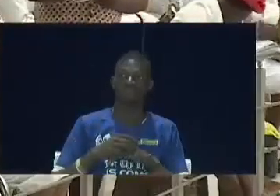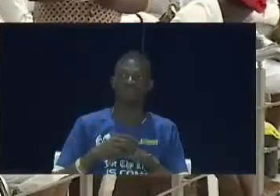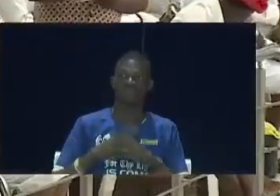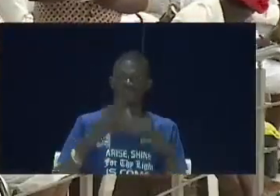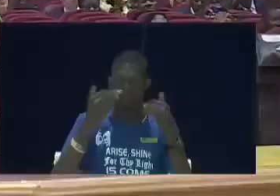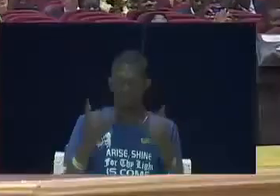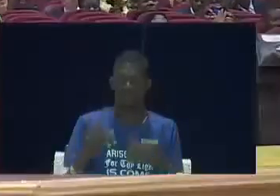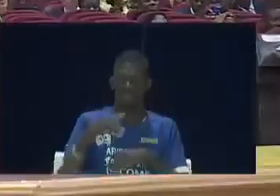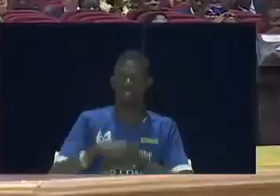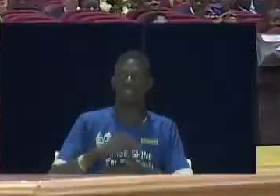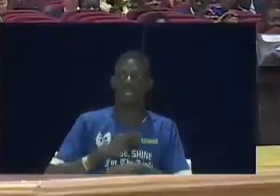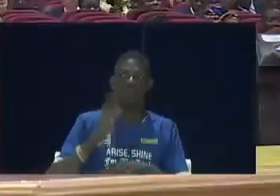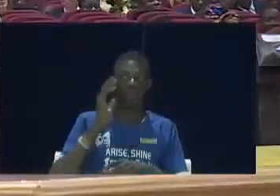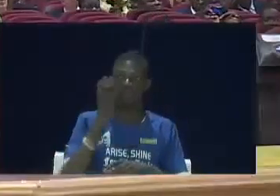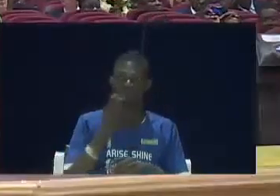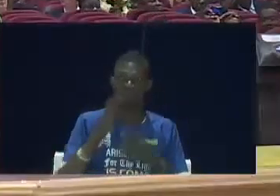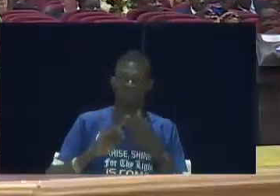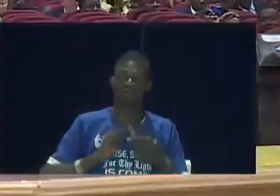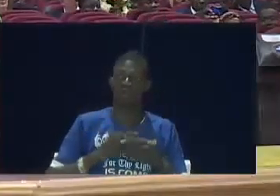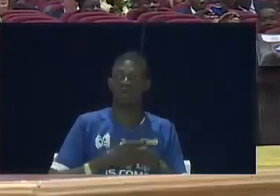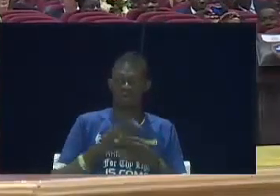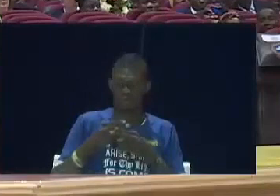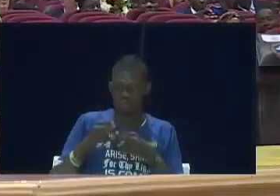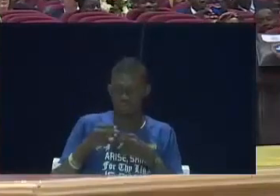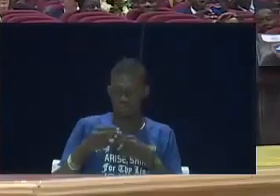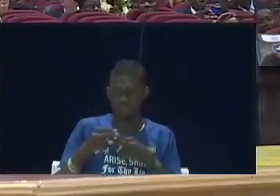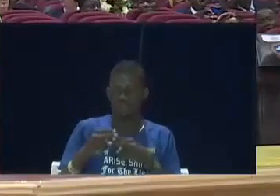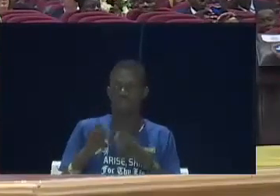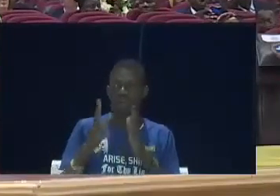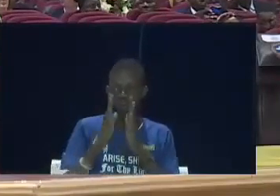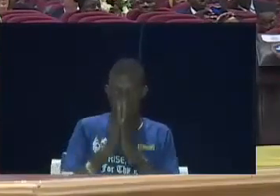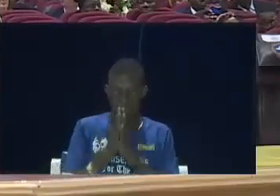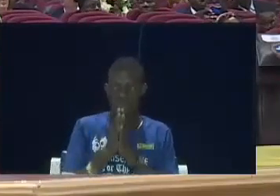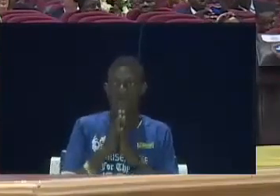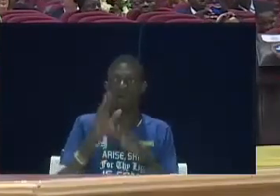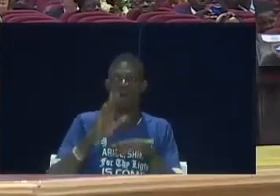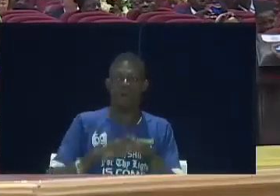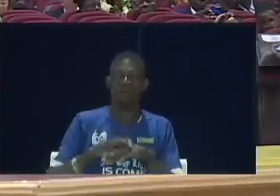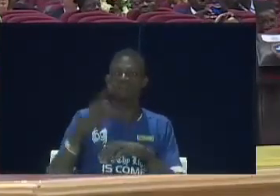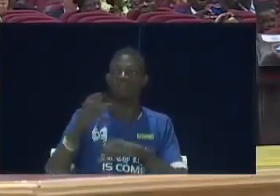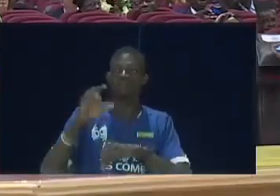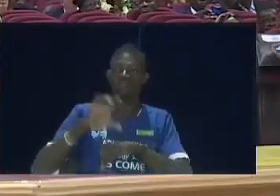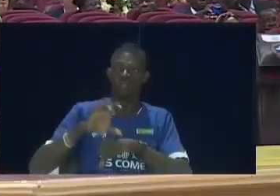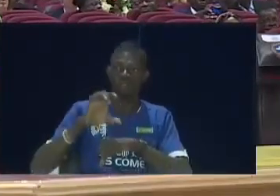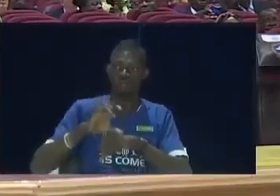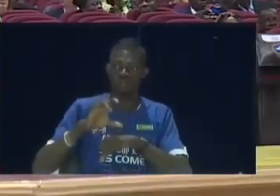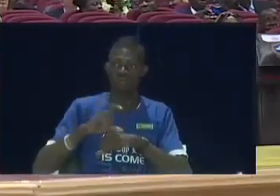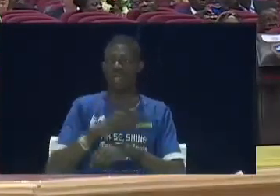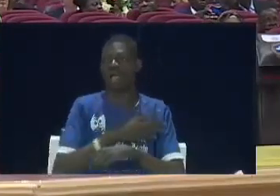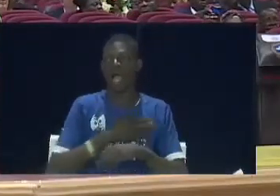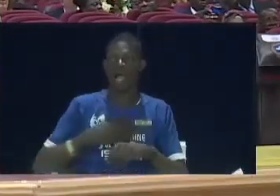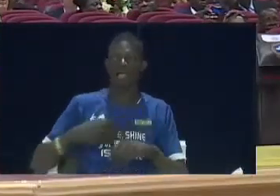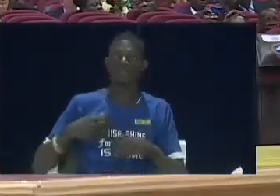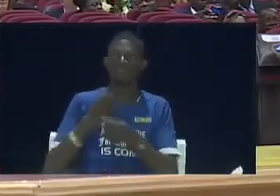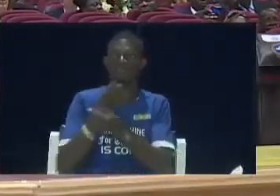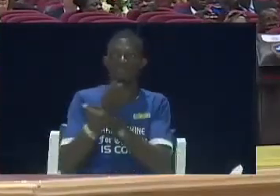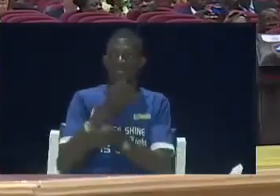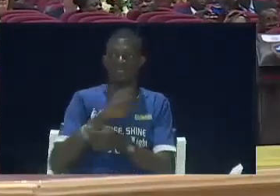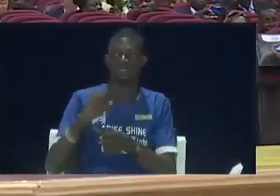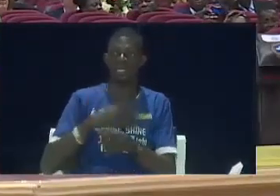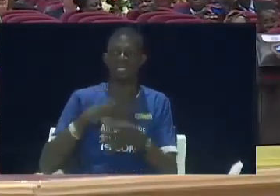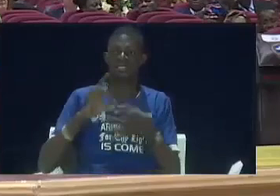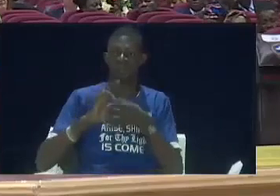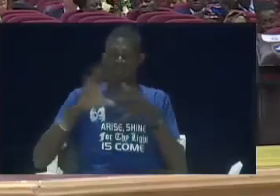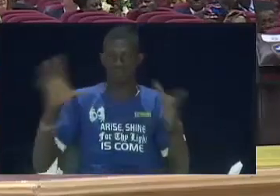Tonight, I'll be speaking to us shortly, and we pray on the church and binding and